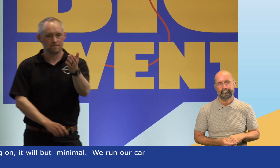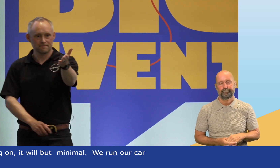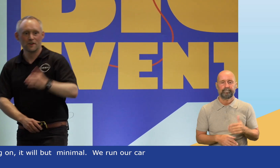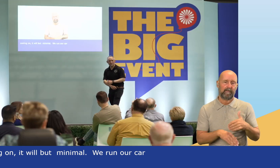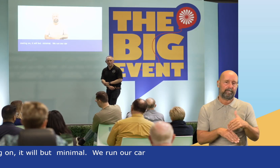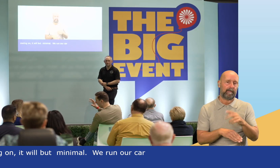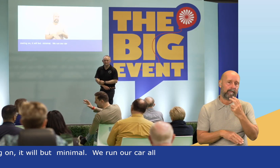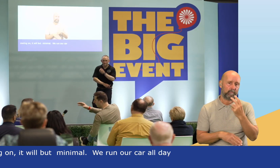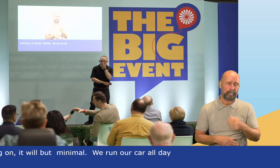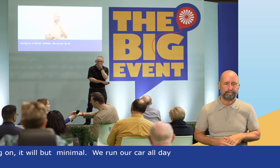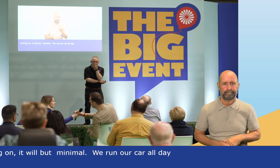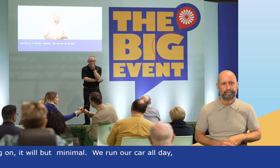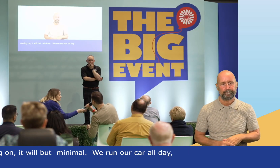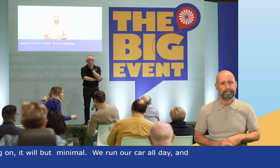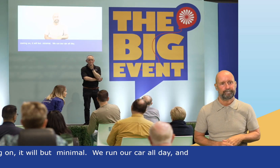expect.